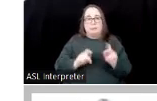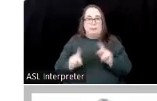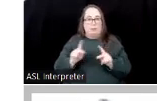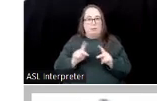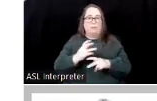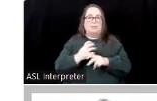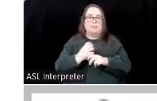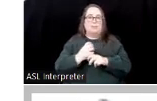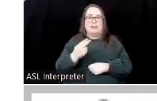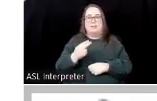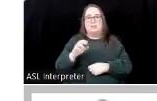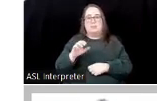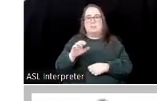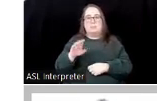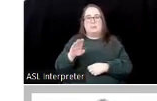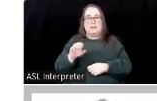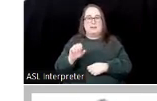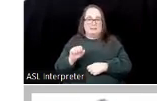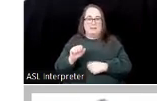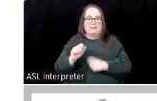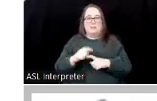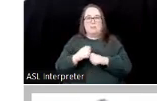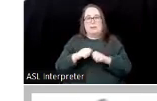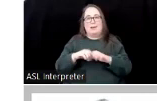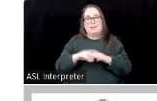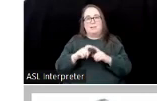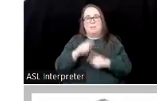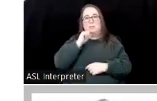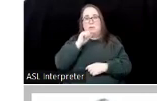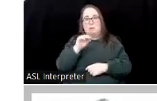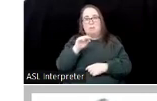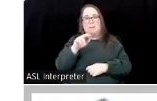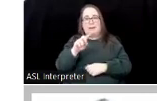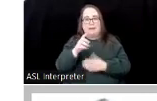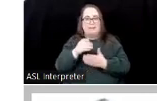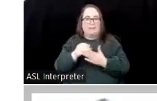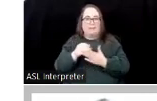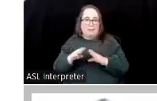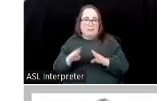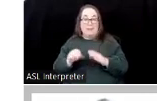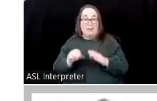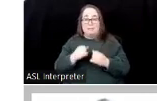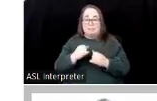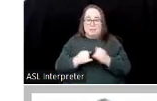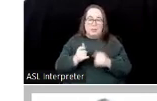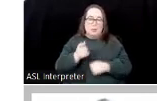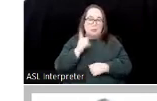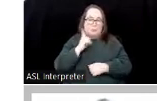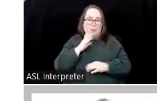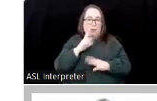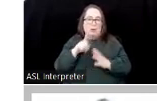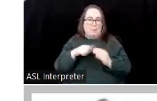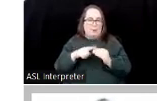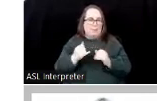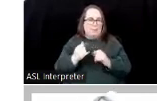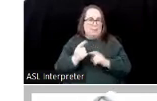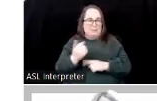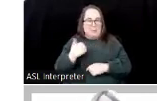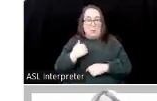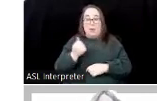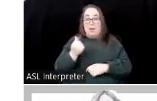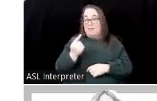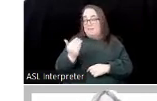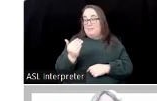receiving HCBS to gain access to non-Medicaid funded housing. And finally, you heard me reference a minute ago